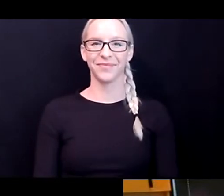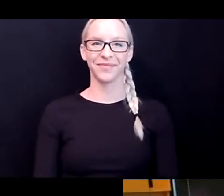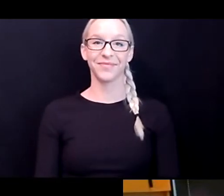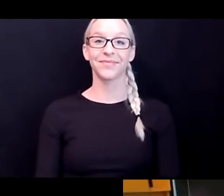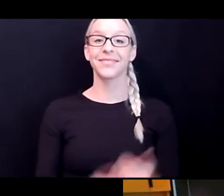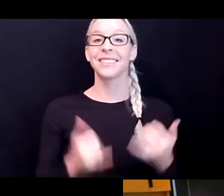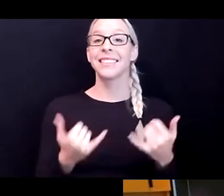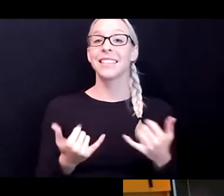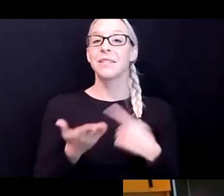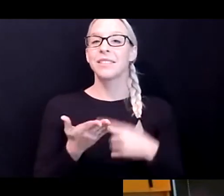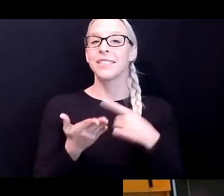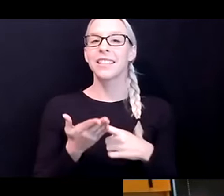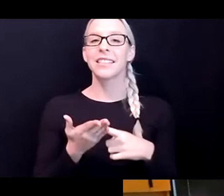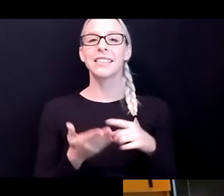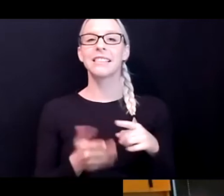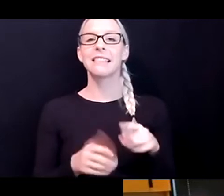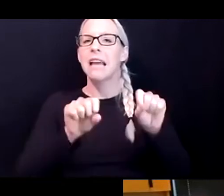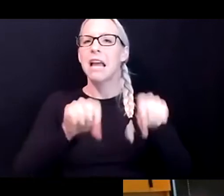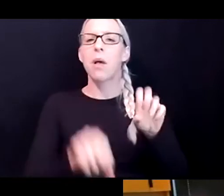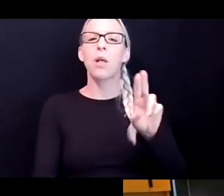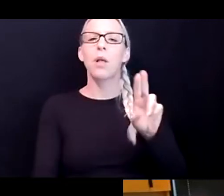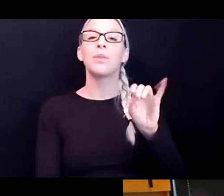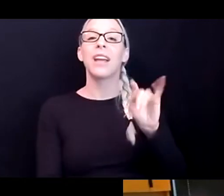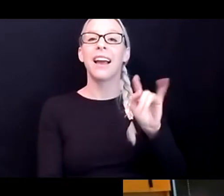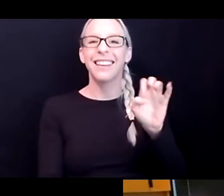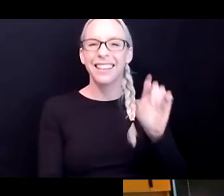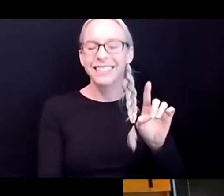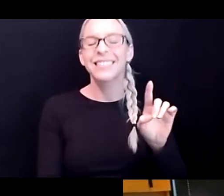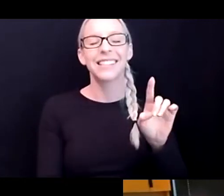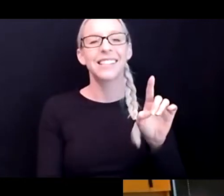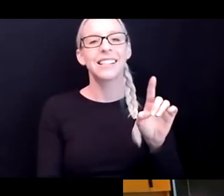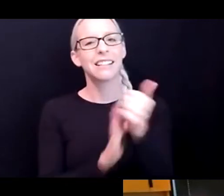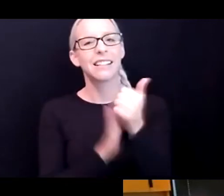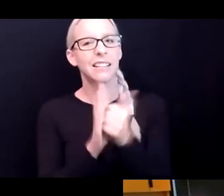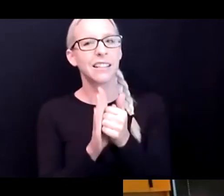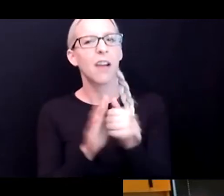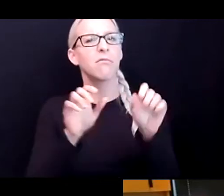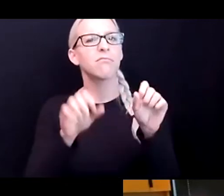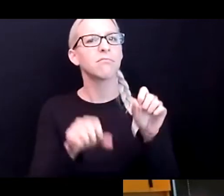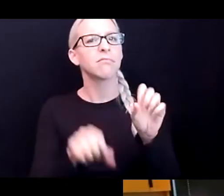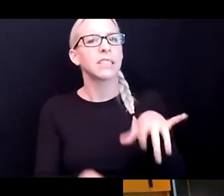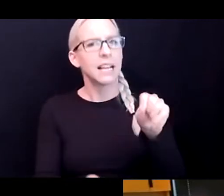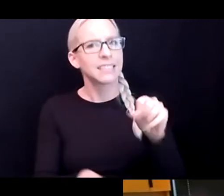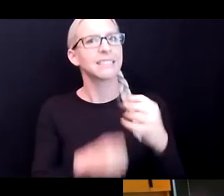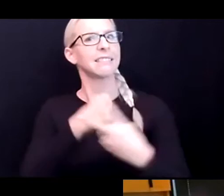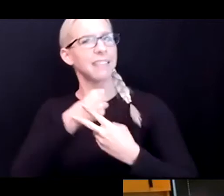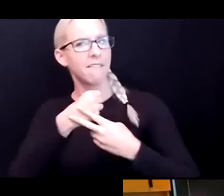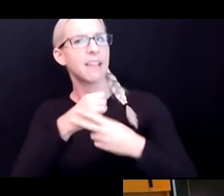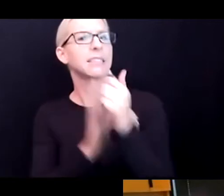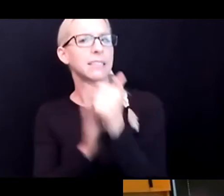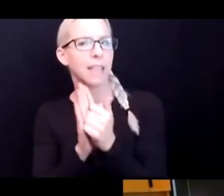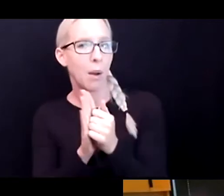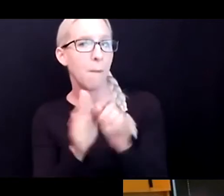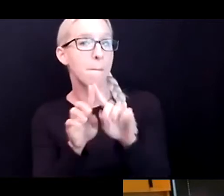how an ABLE United account can be utilized as more than just a savings account, right? Because it is a savings and